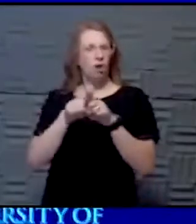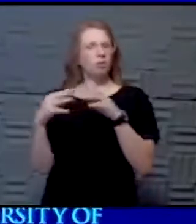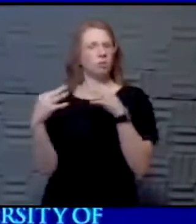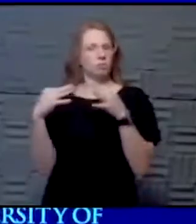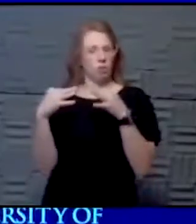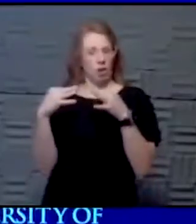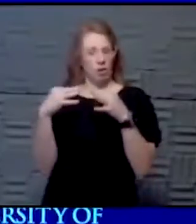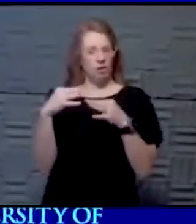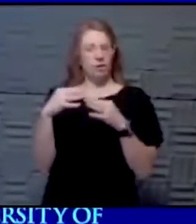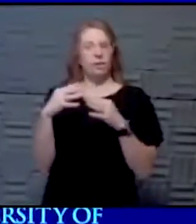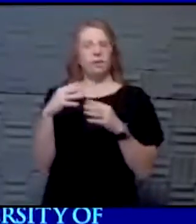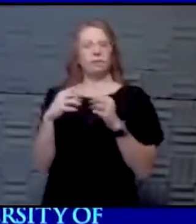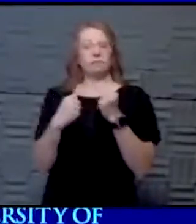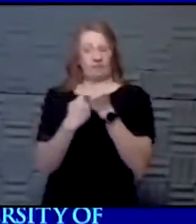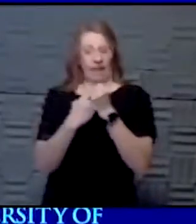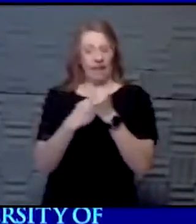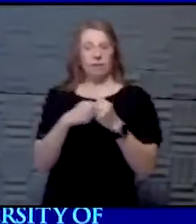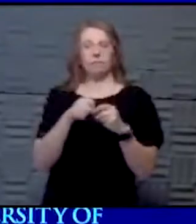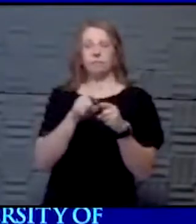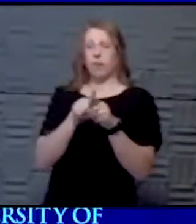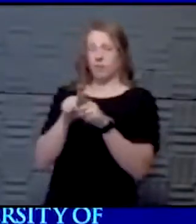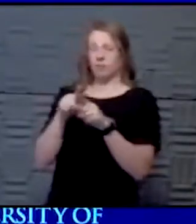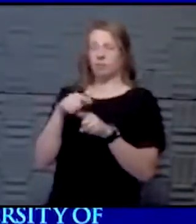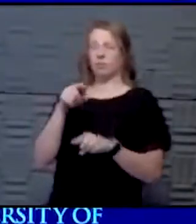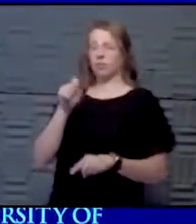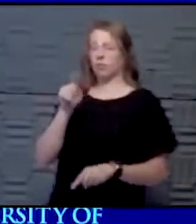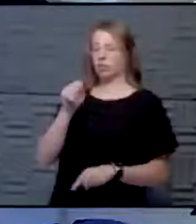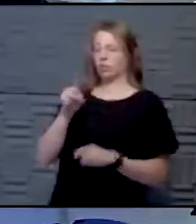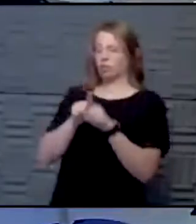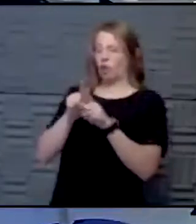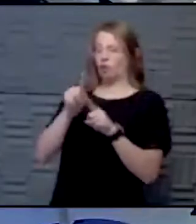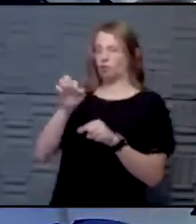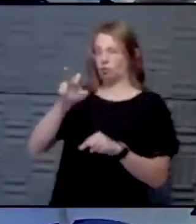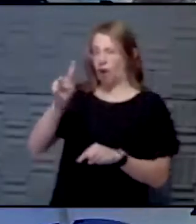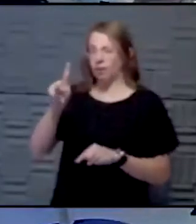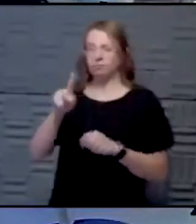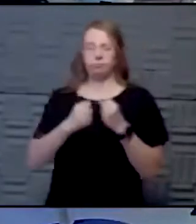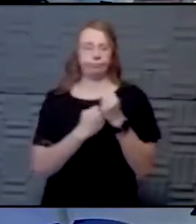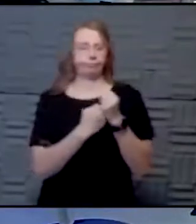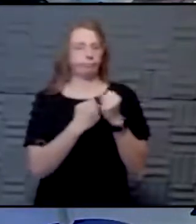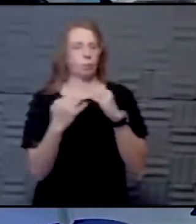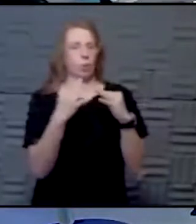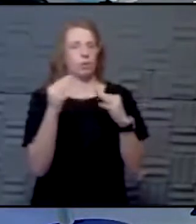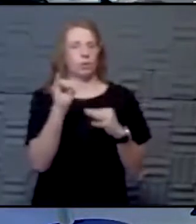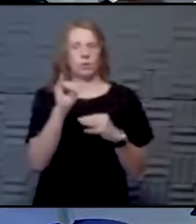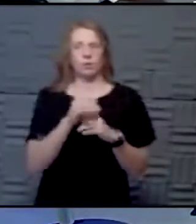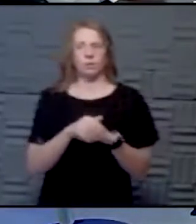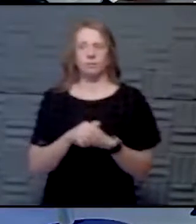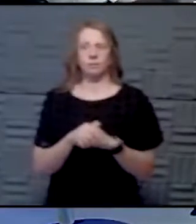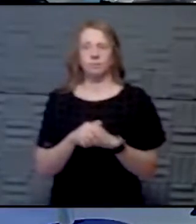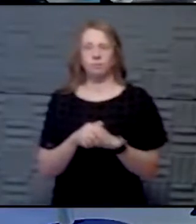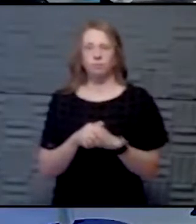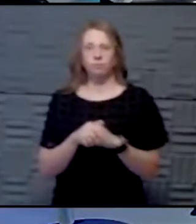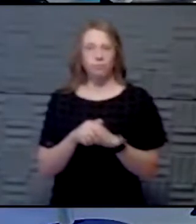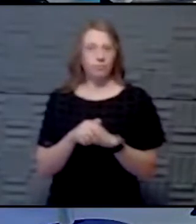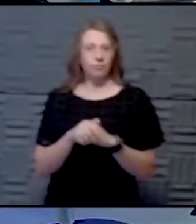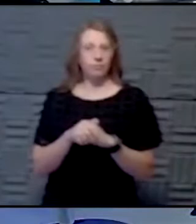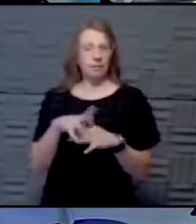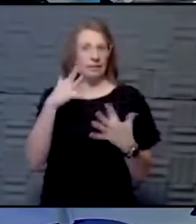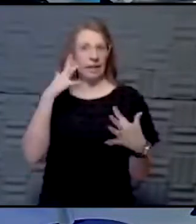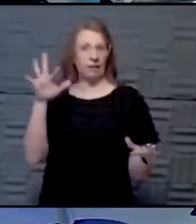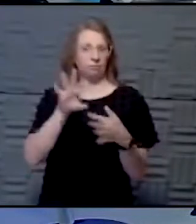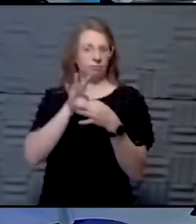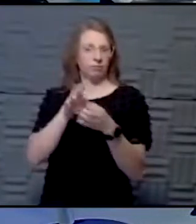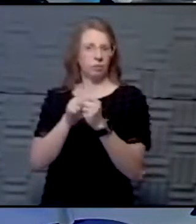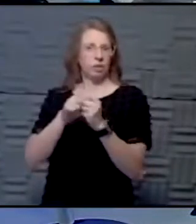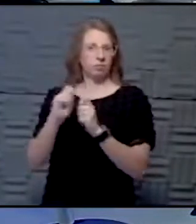about Star Trek, but in this case, Star Wars. May the 4th be with you and all that. Yeah, no, we got it. We got it. All right, I like it. Is